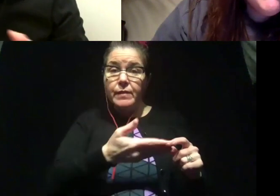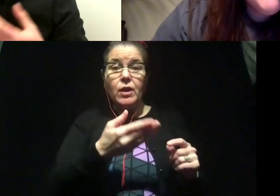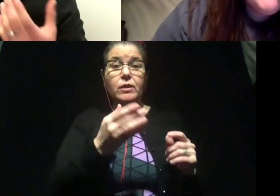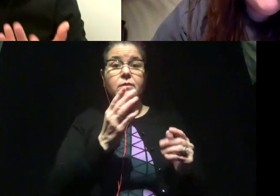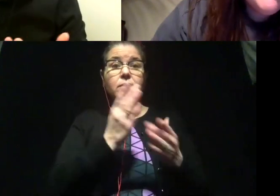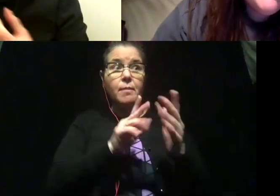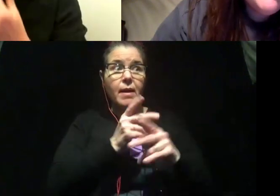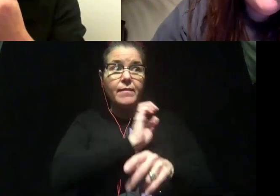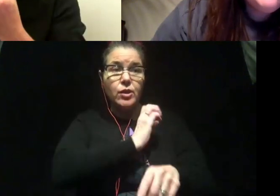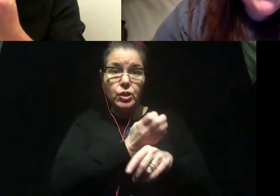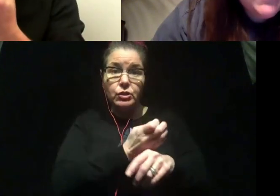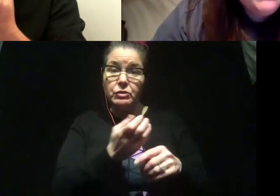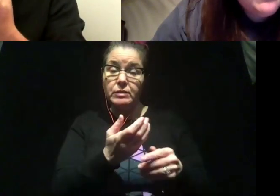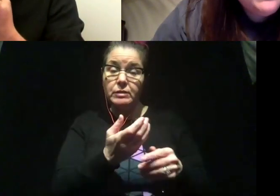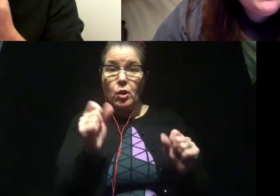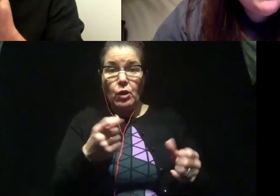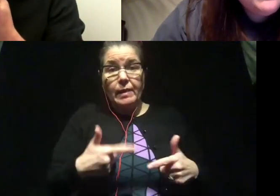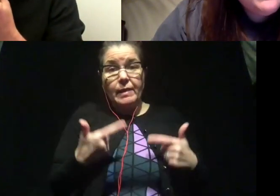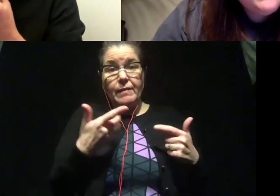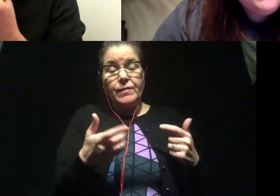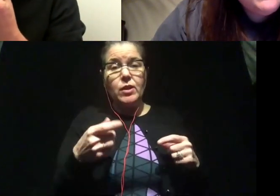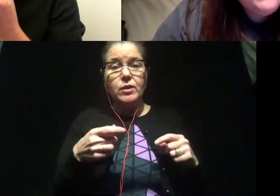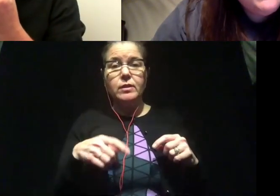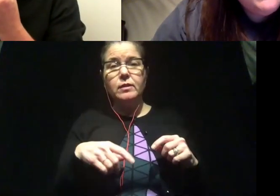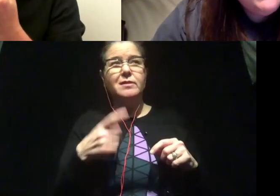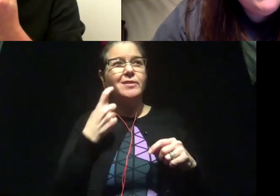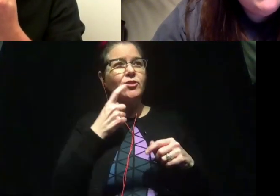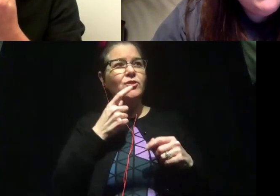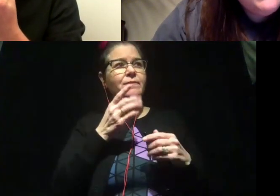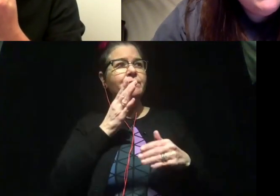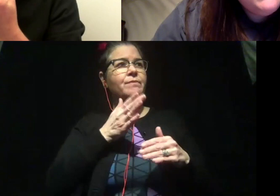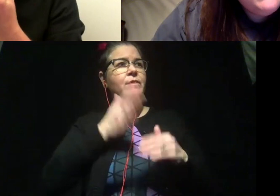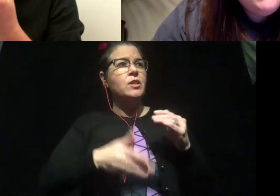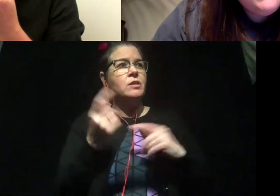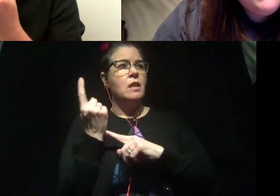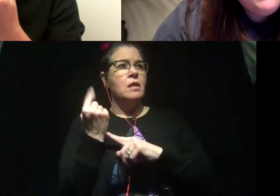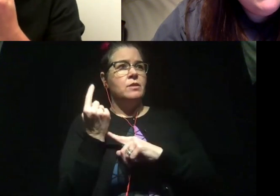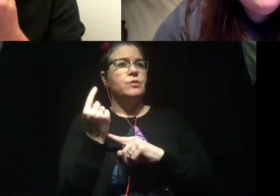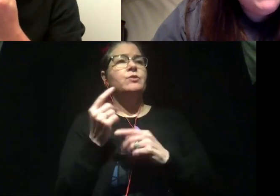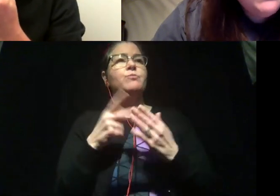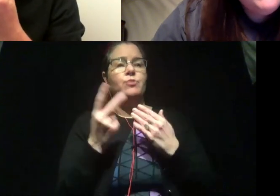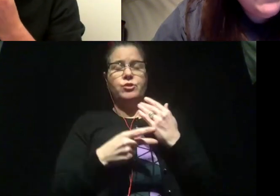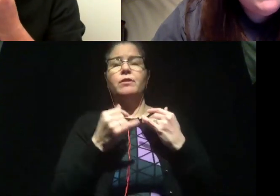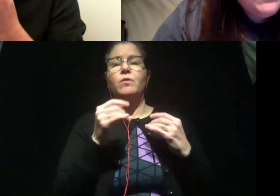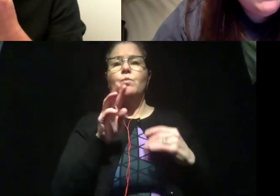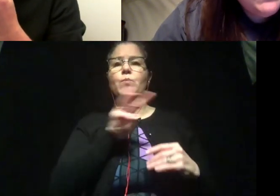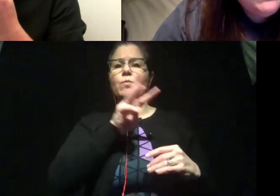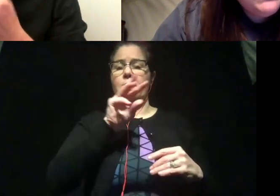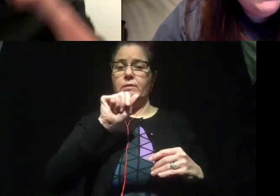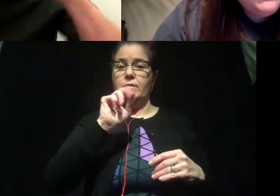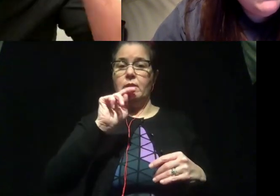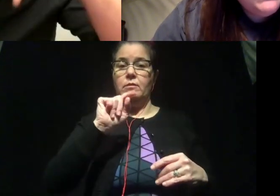energy, maybe things could live down there. So they just wrapped up last year a project in Antarctica and West Antarctica